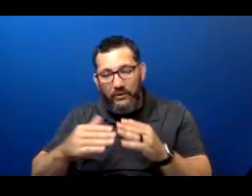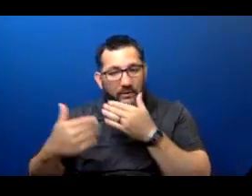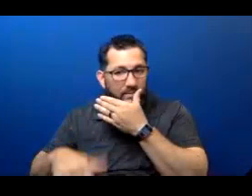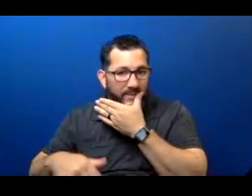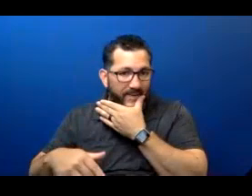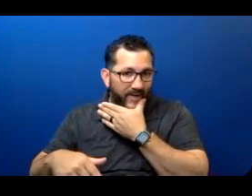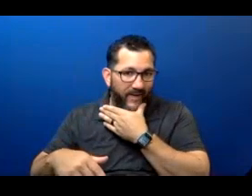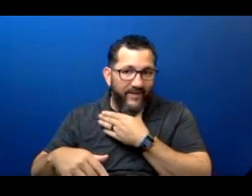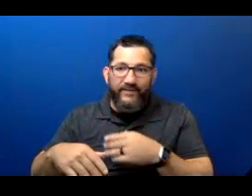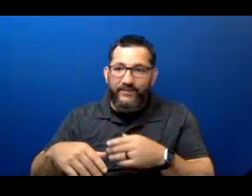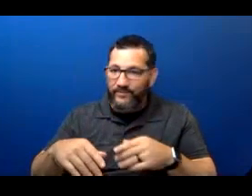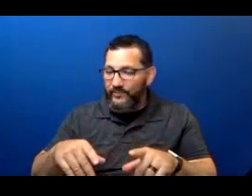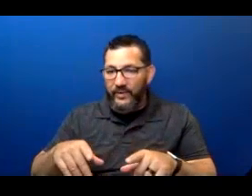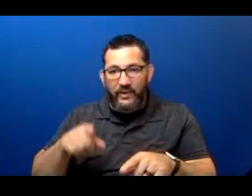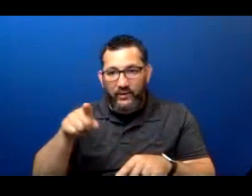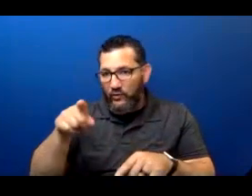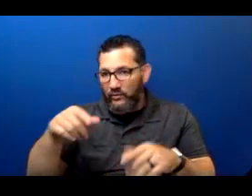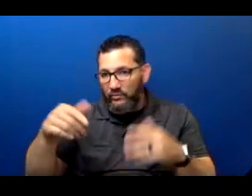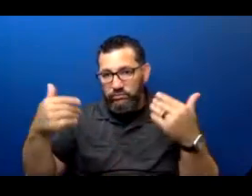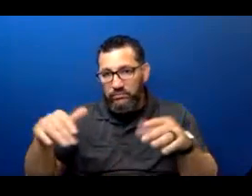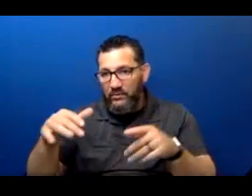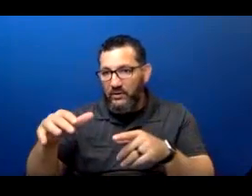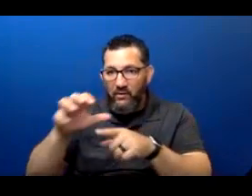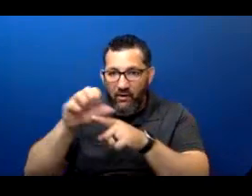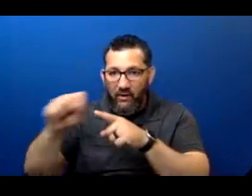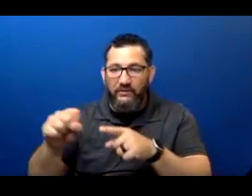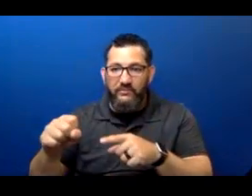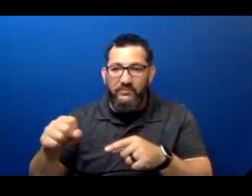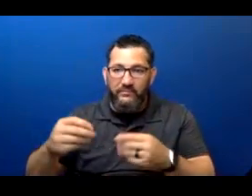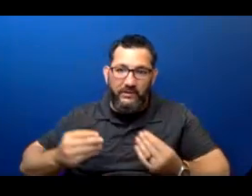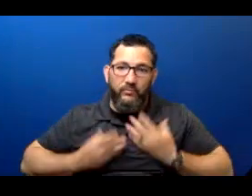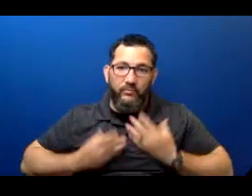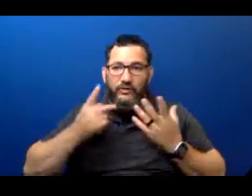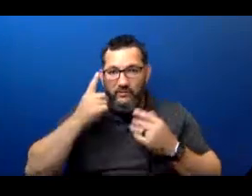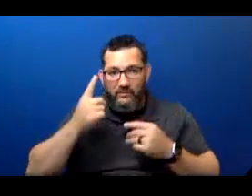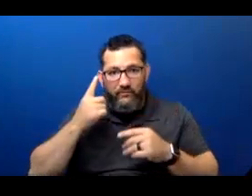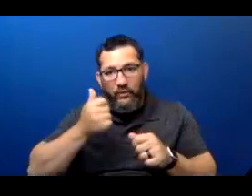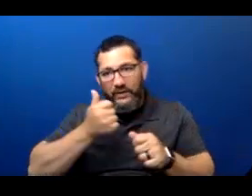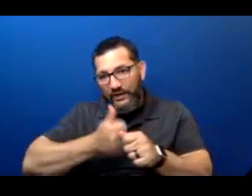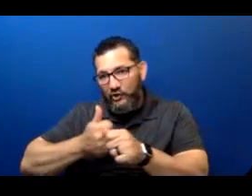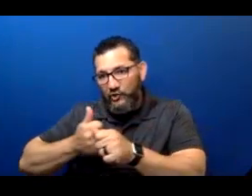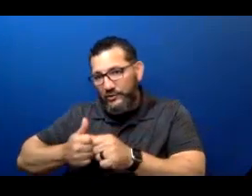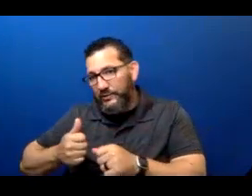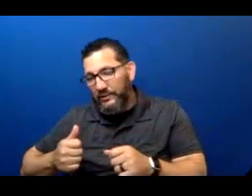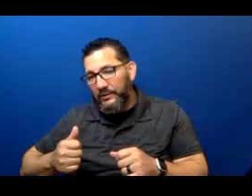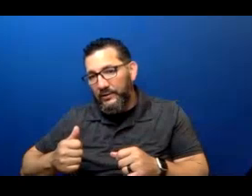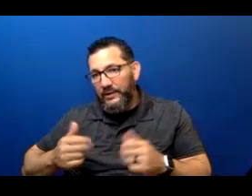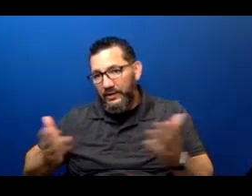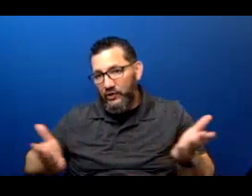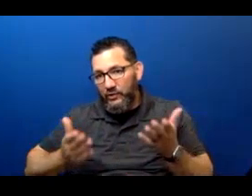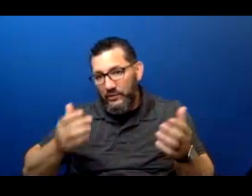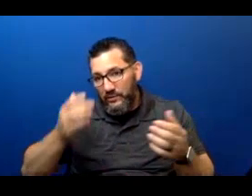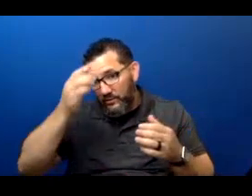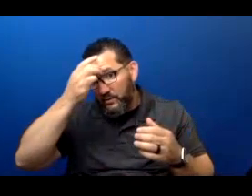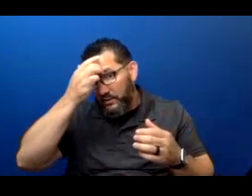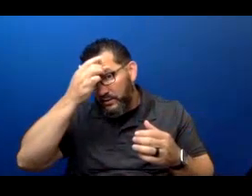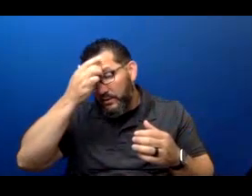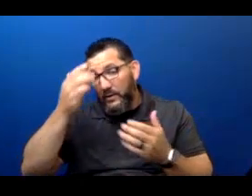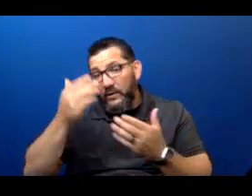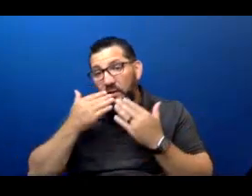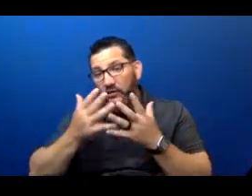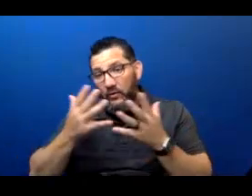as Bishop Bonnie Radden said, you've been a real force and a source of inspiration for each of the advisory committee members here. So thank